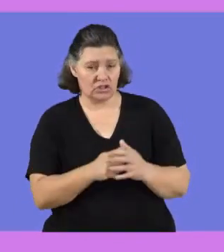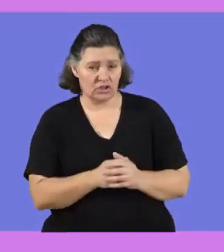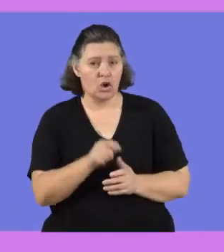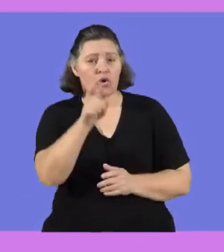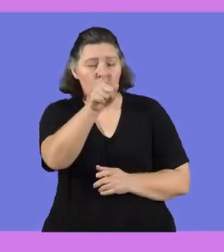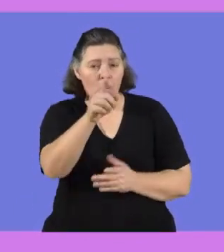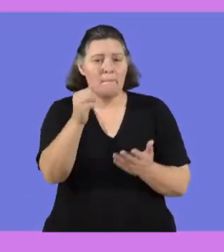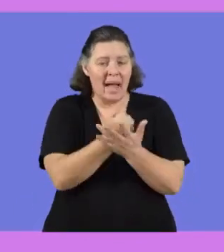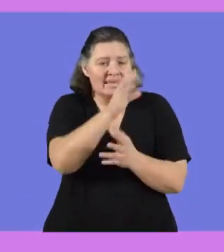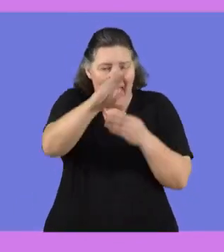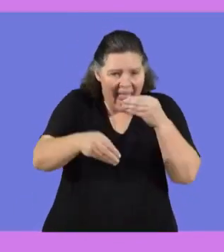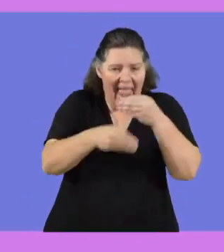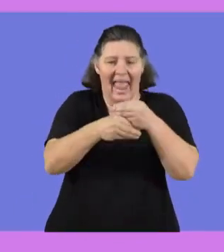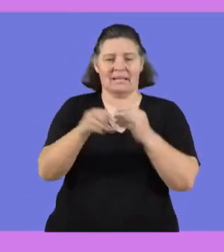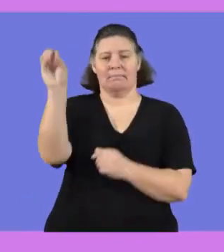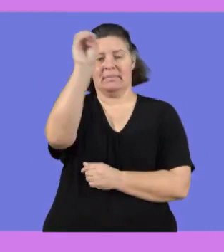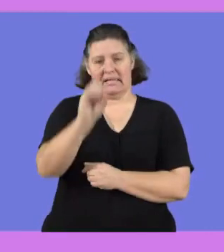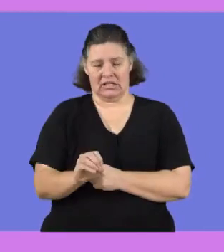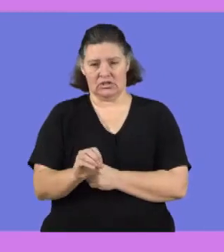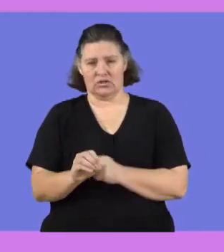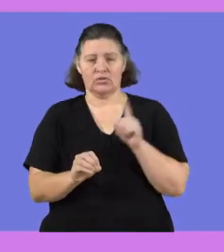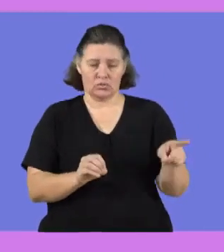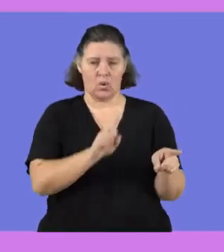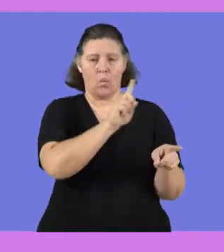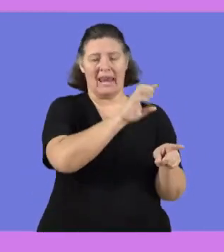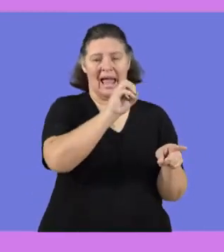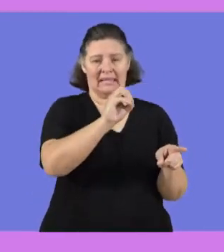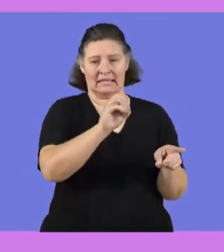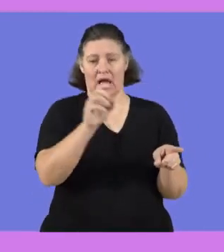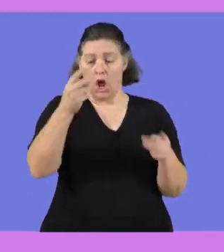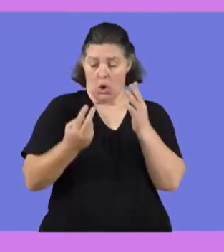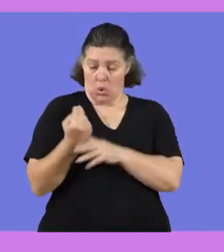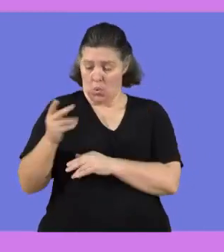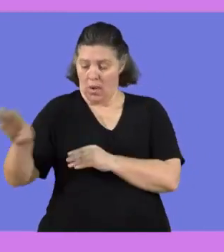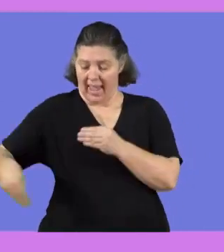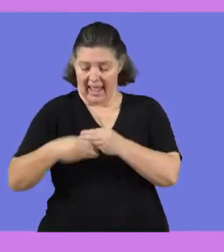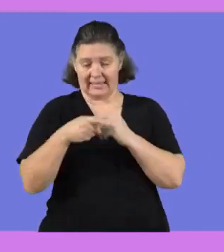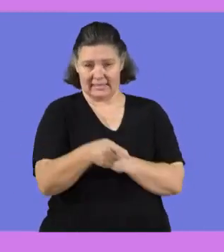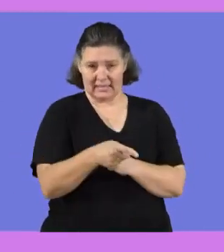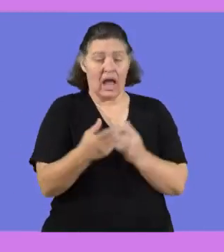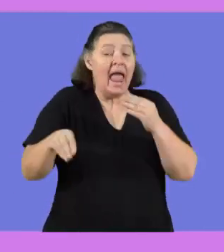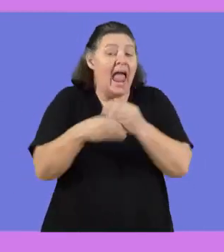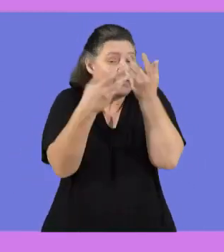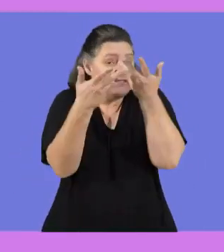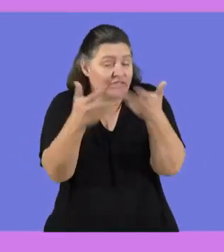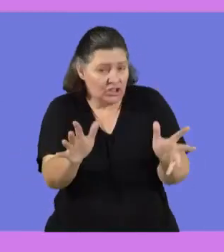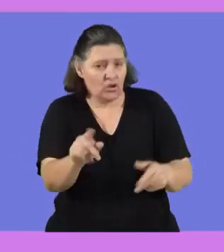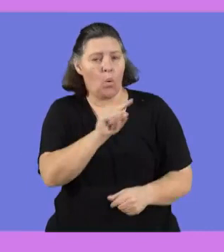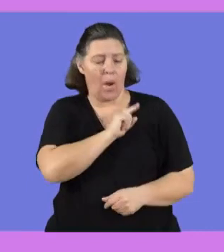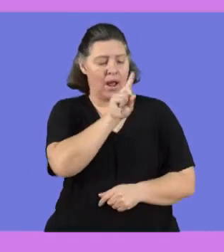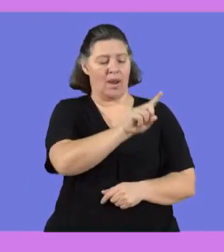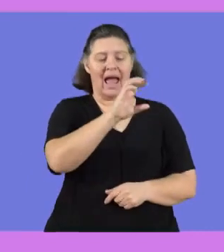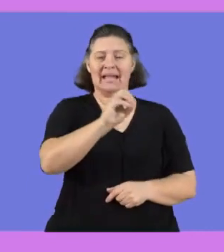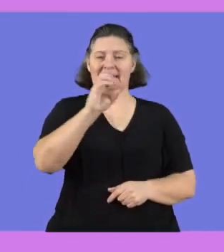you, you need to add the percentage to 100%. And after adding it, mainly